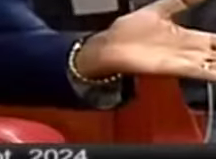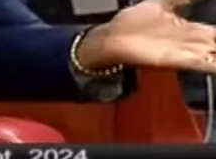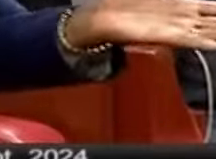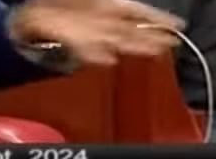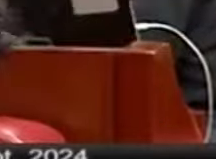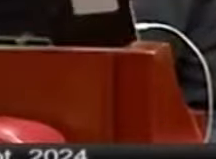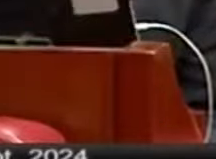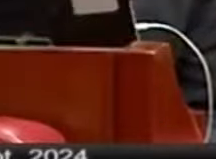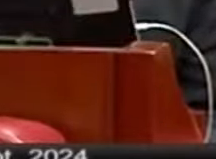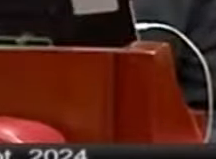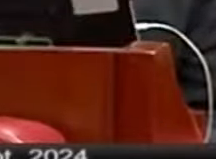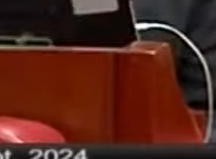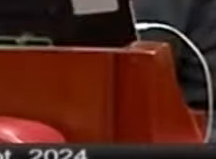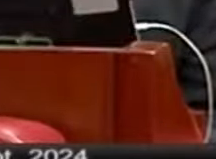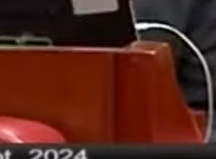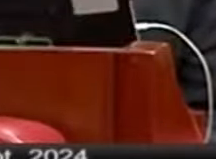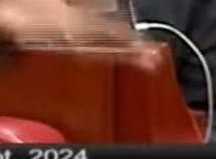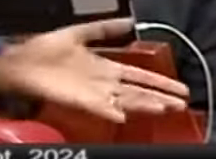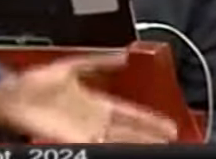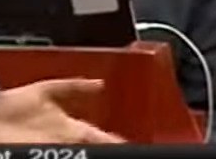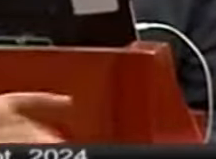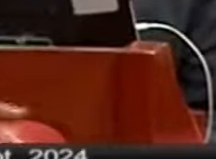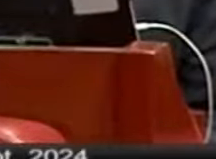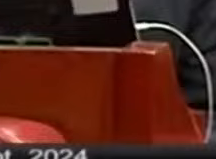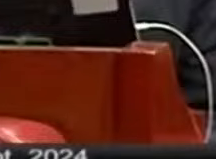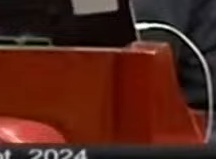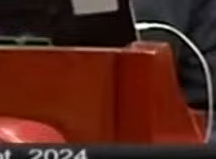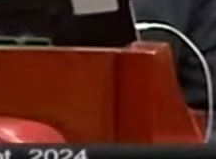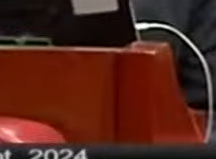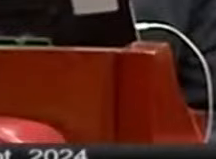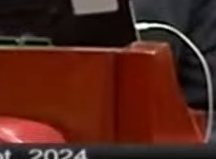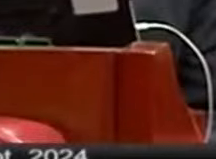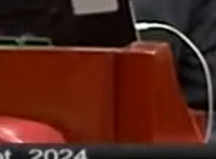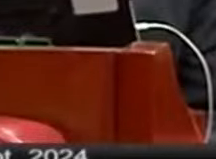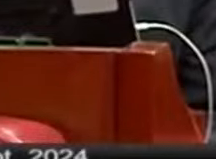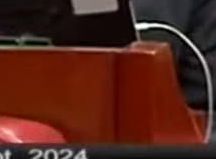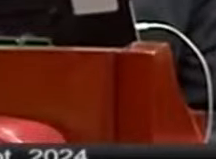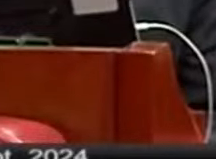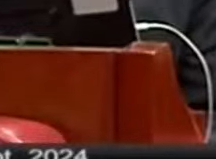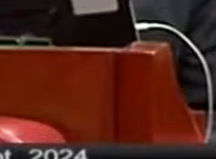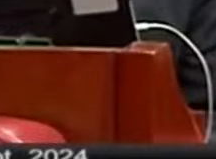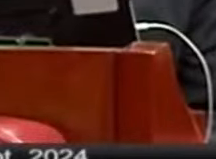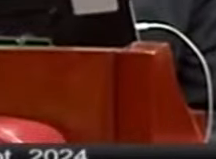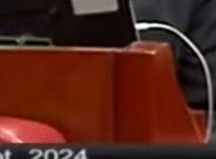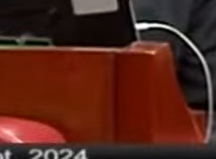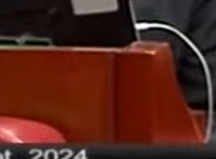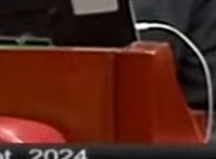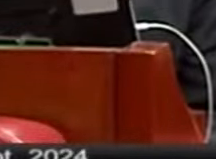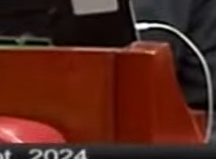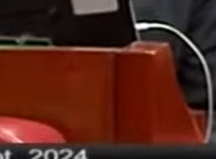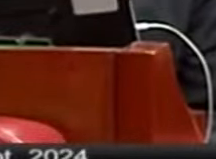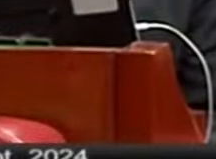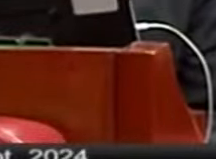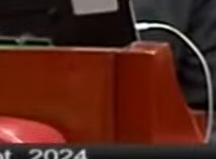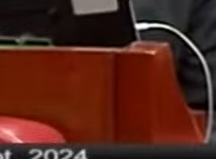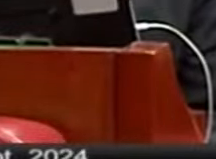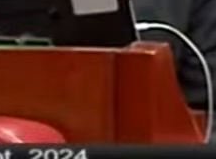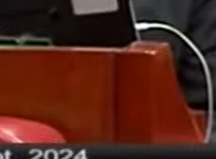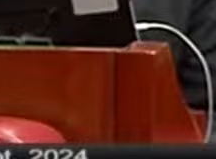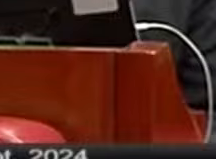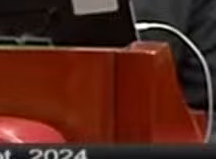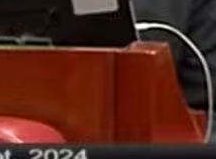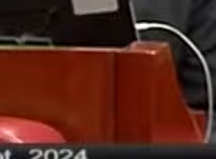bodies who want to disregard representation, Mr. Speaker, and rubbish the role of the elected members of parliament, Mr.